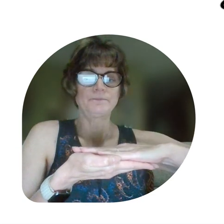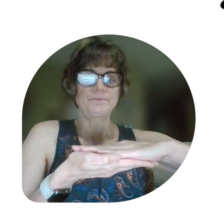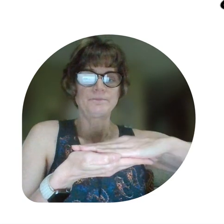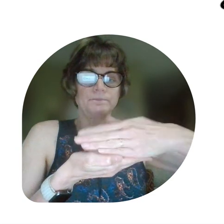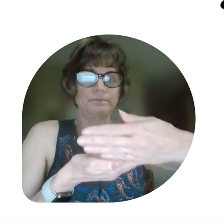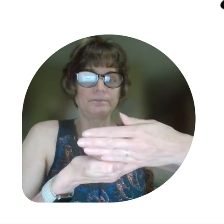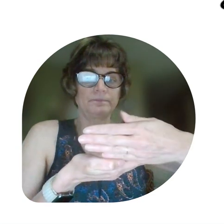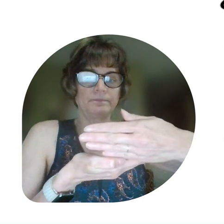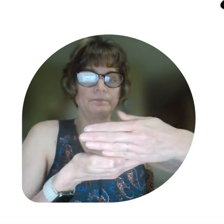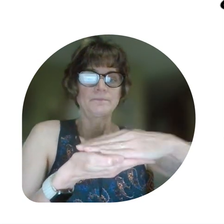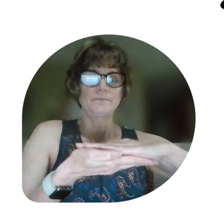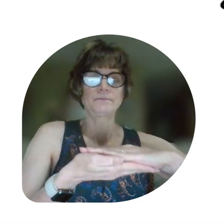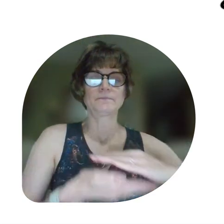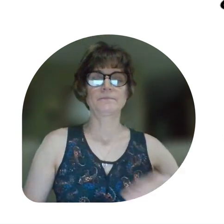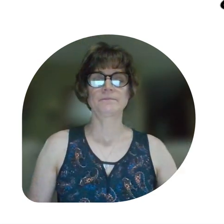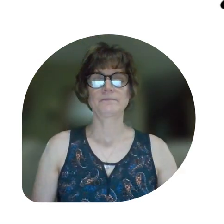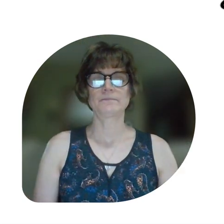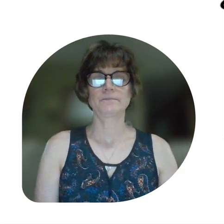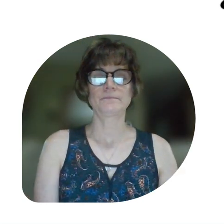lid.